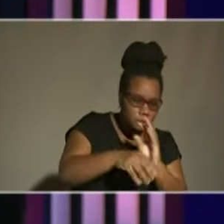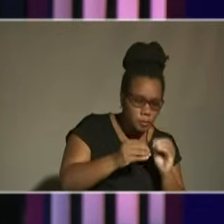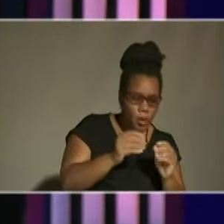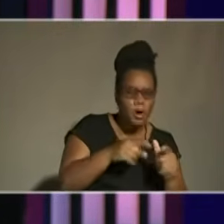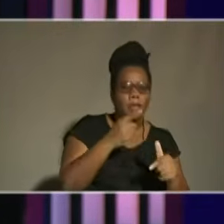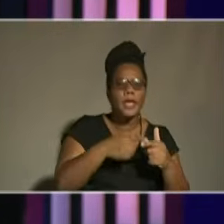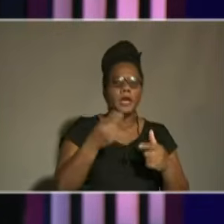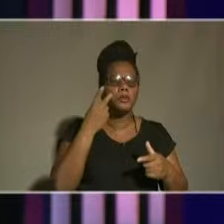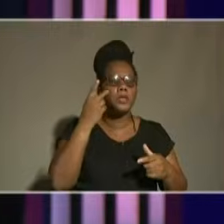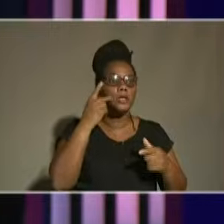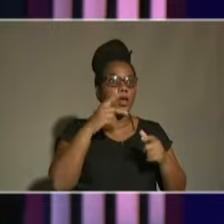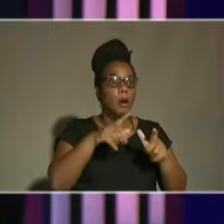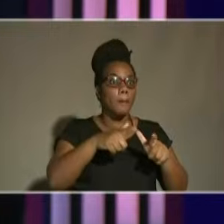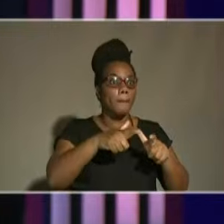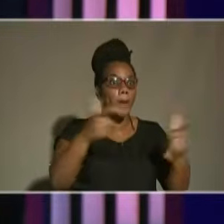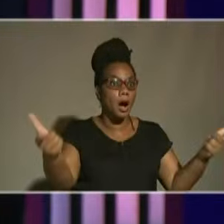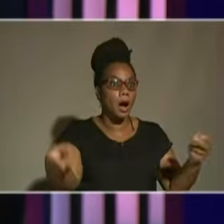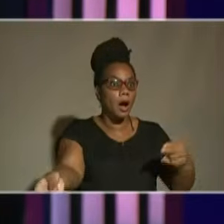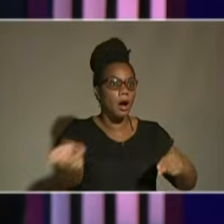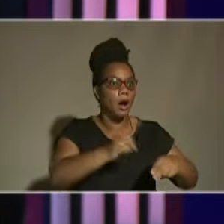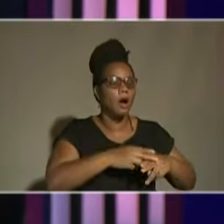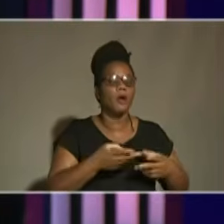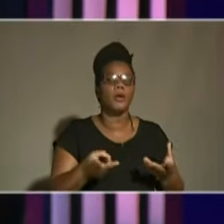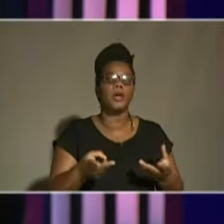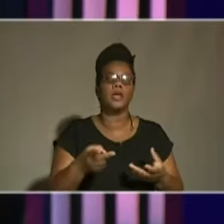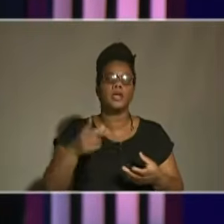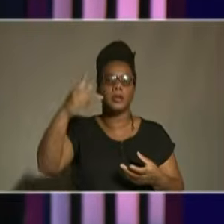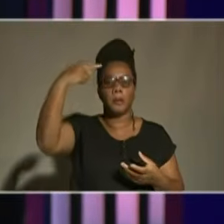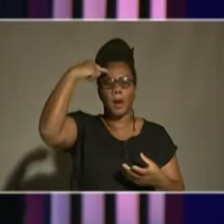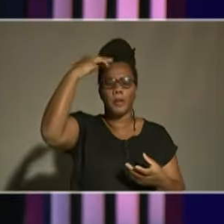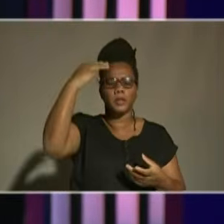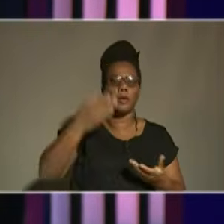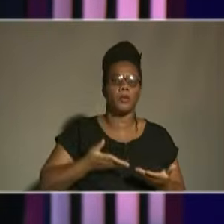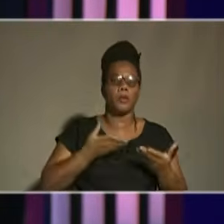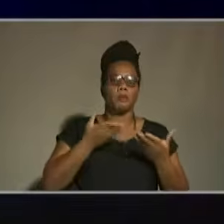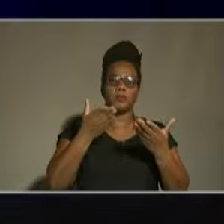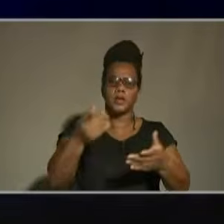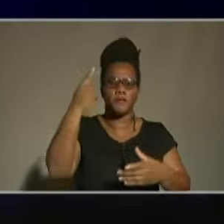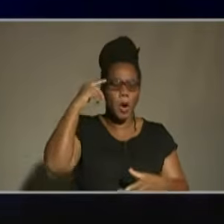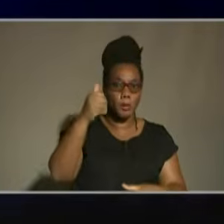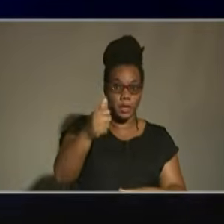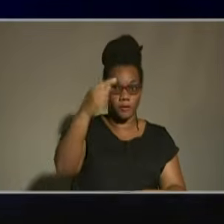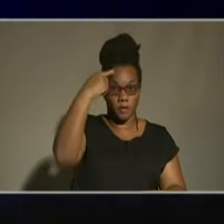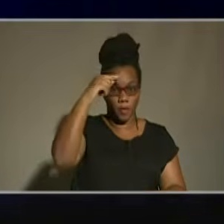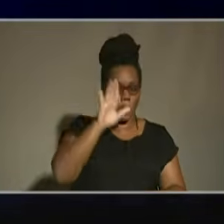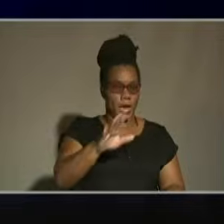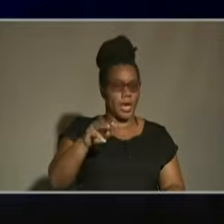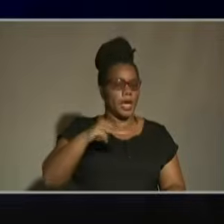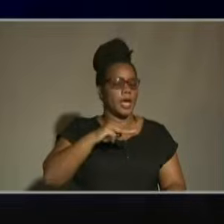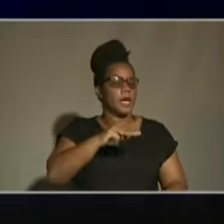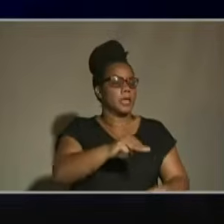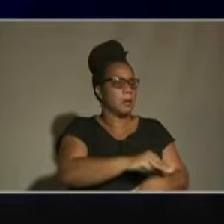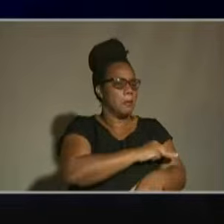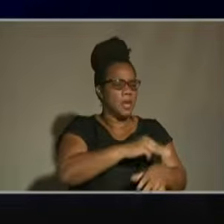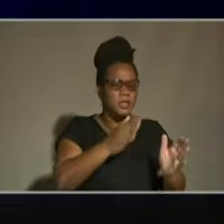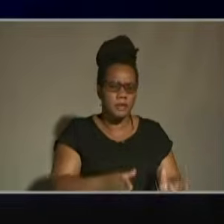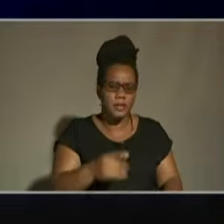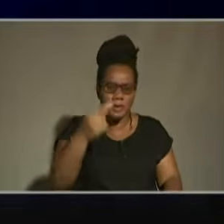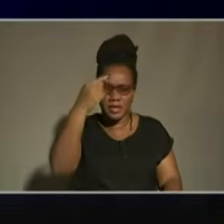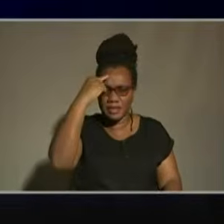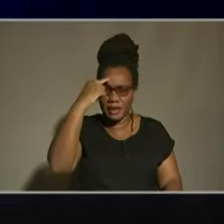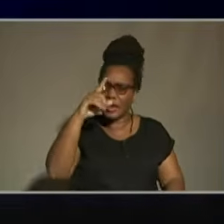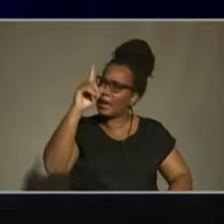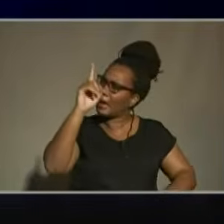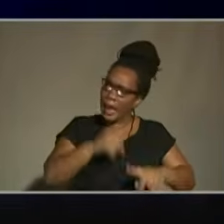saw the massive increase that the Prime Minister was proposing for himself and for his ministers, we felt it was